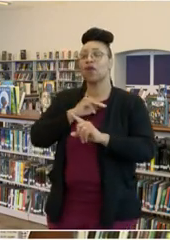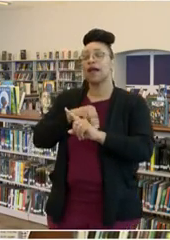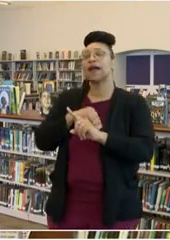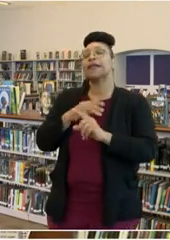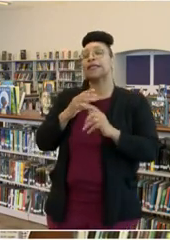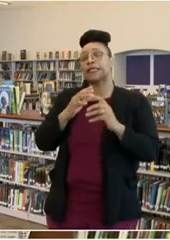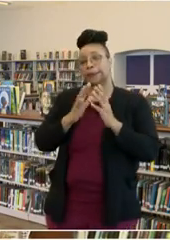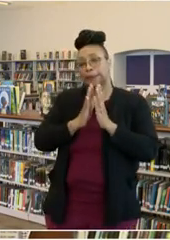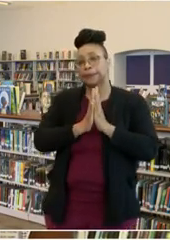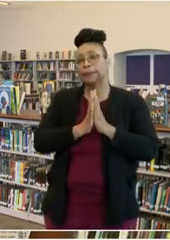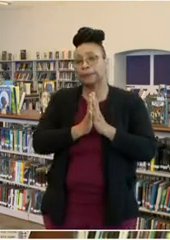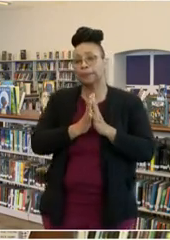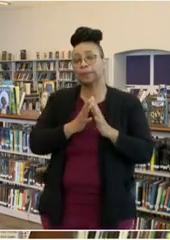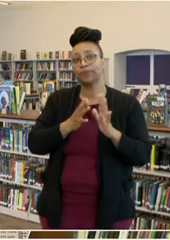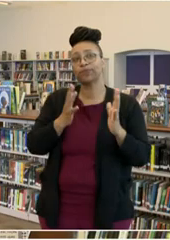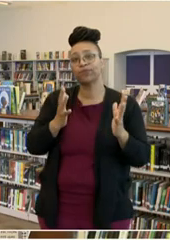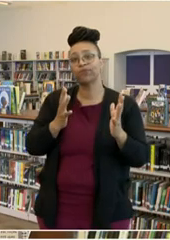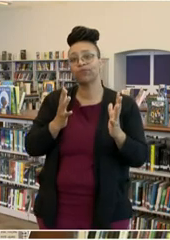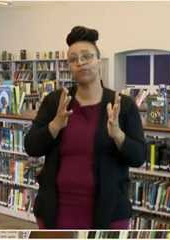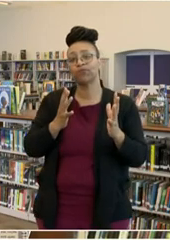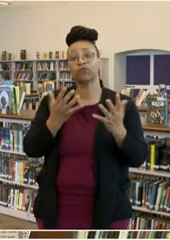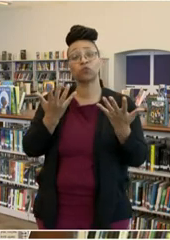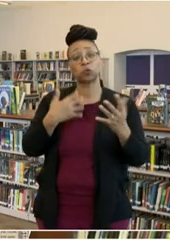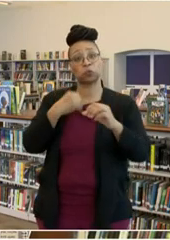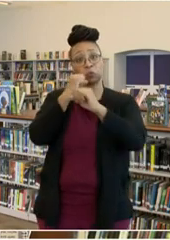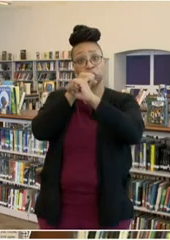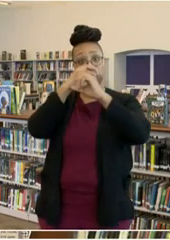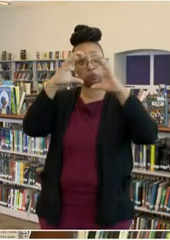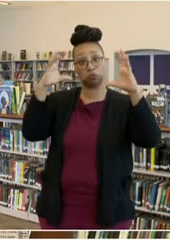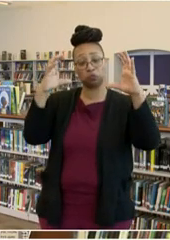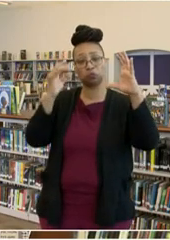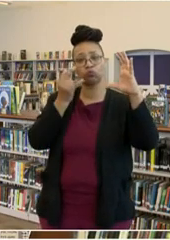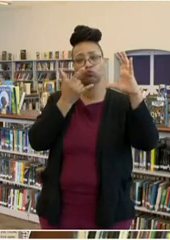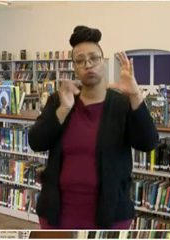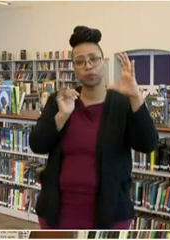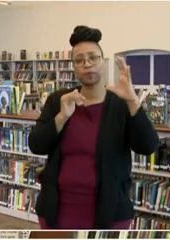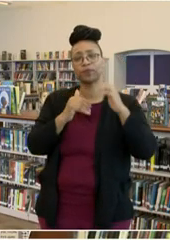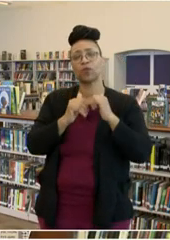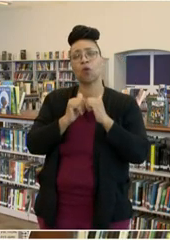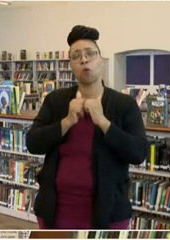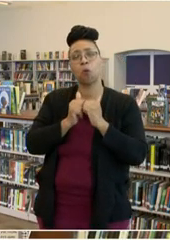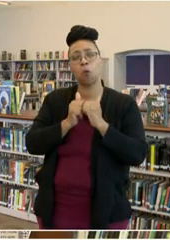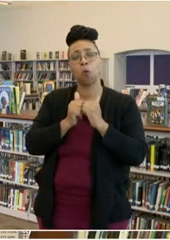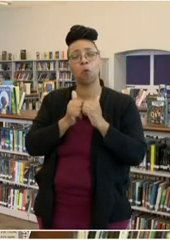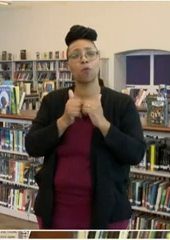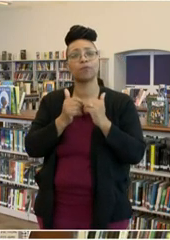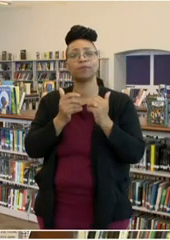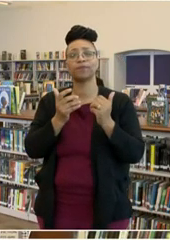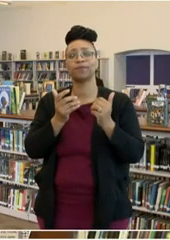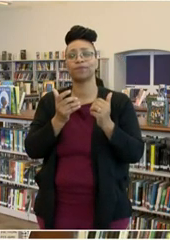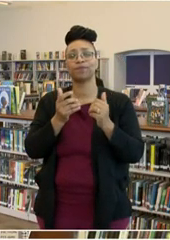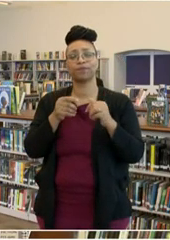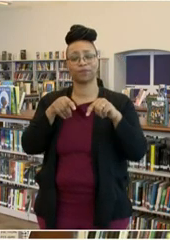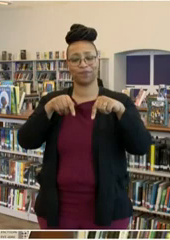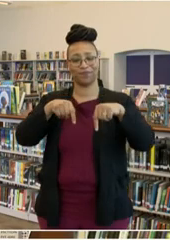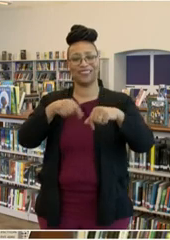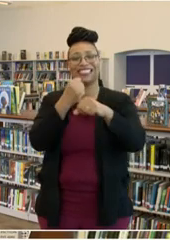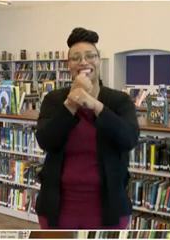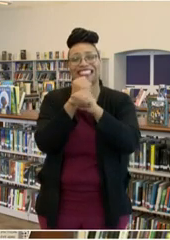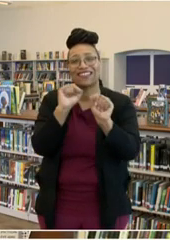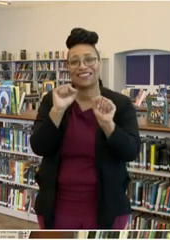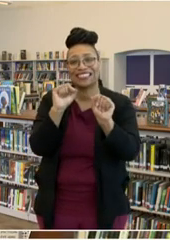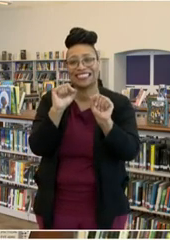as a community approach public safety in general, but especially how we